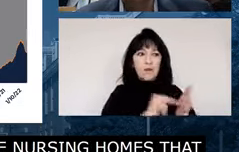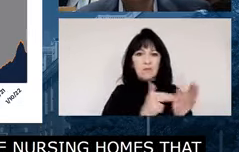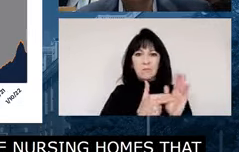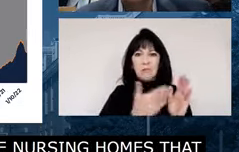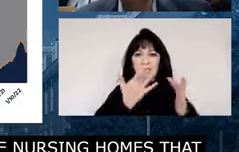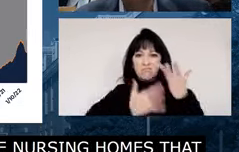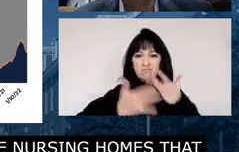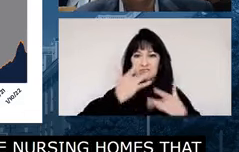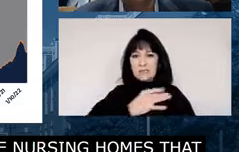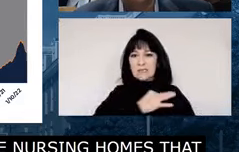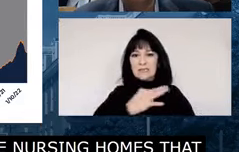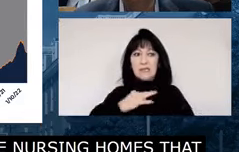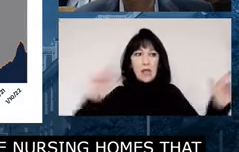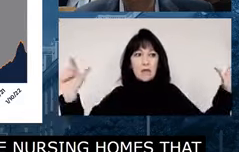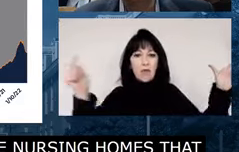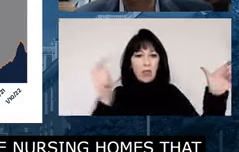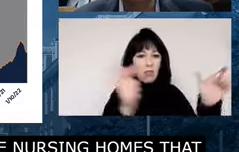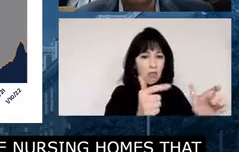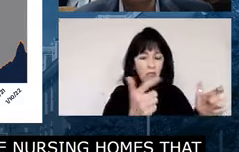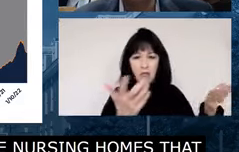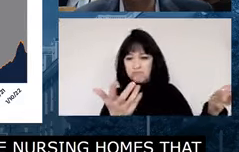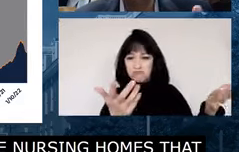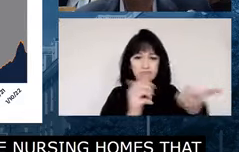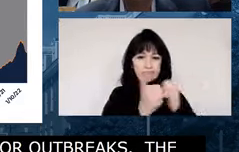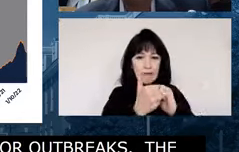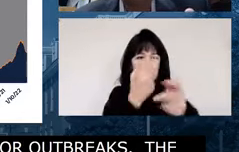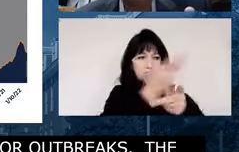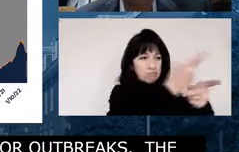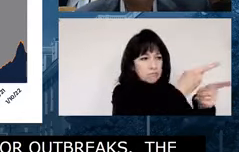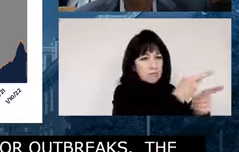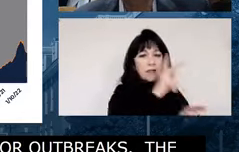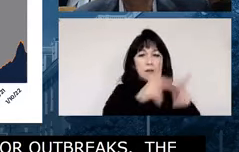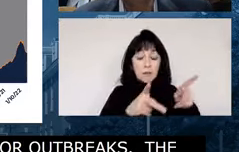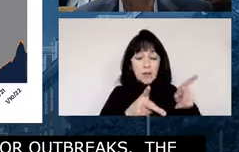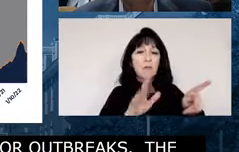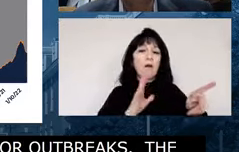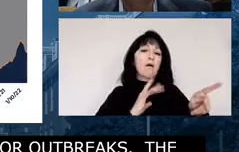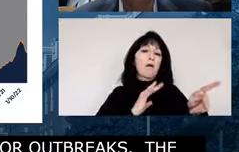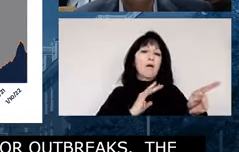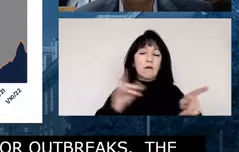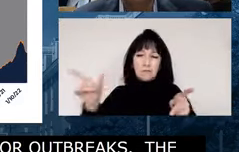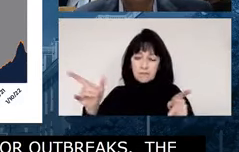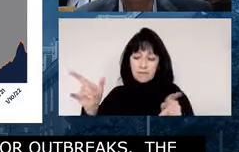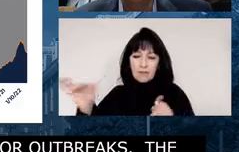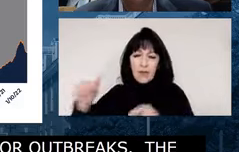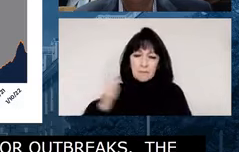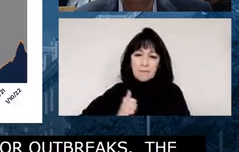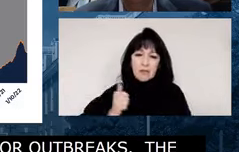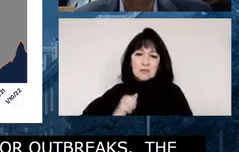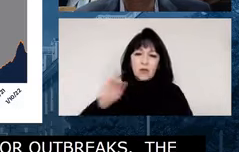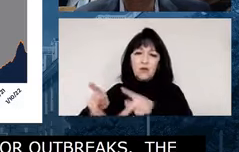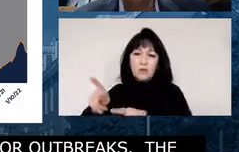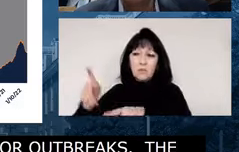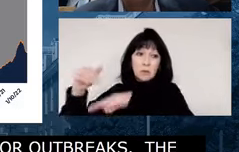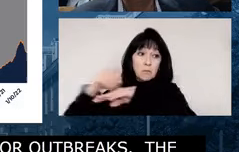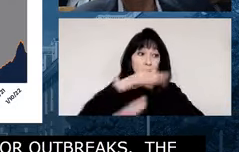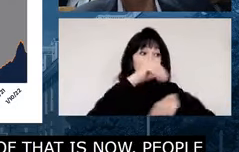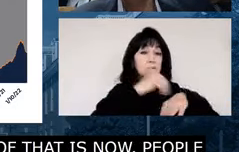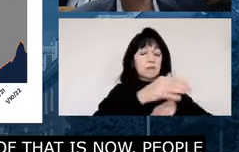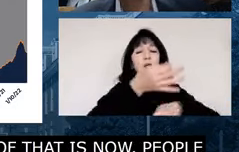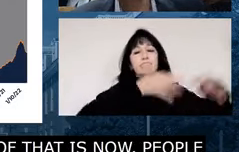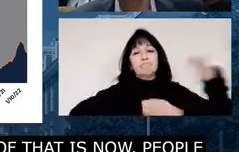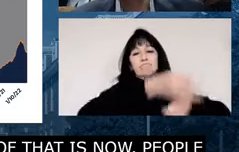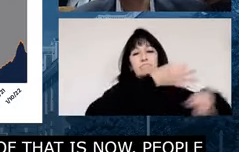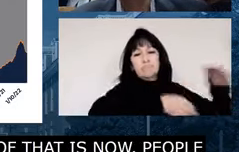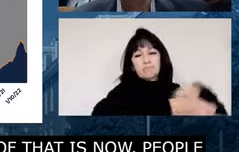effect of that is now we're able to, people are able to get their elective surgeries. The care that's been postponed for, the last several months or